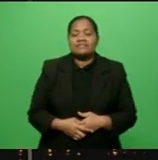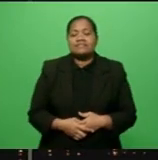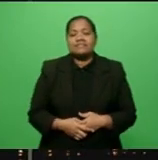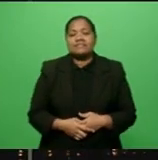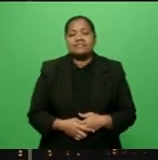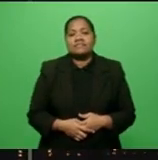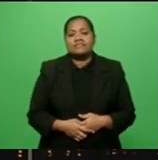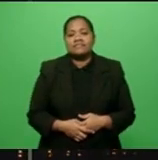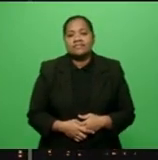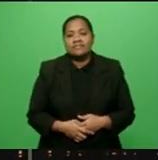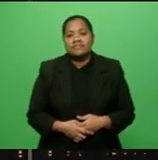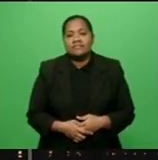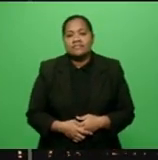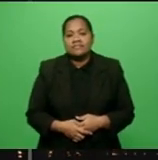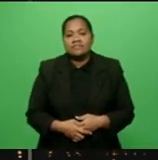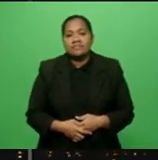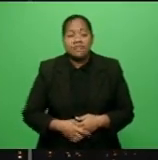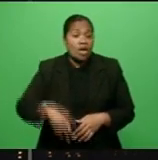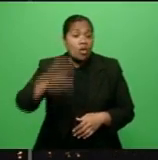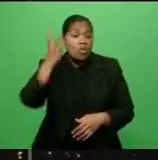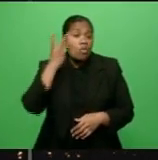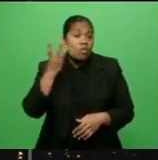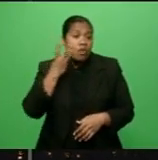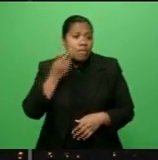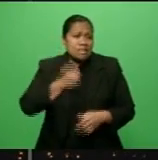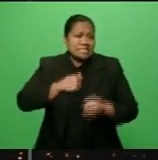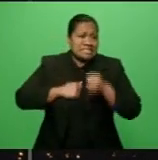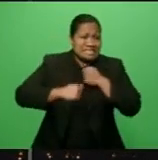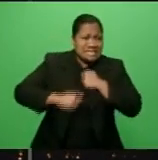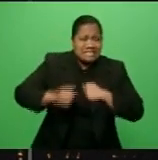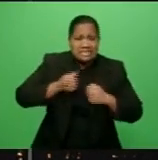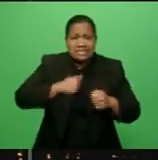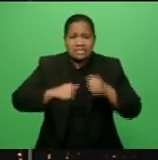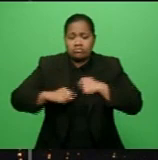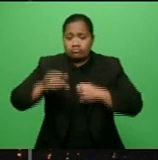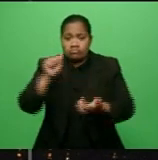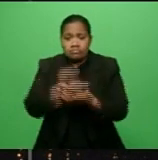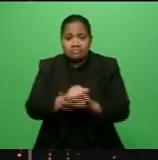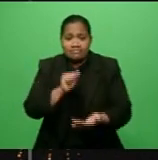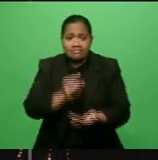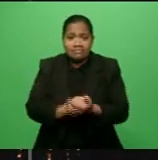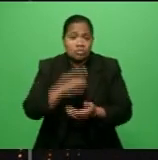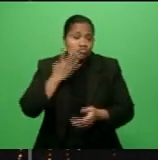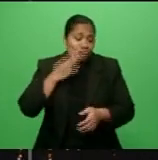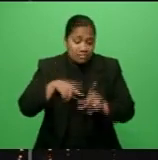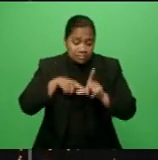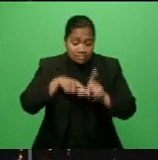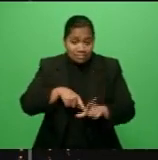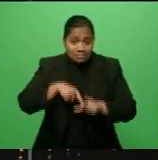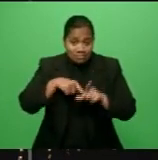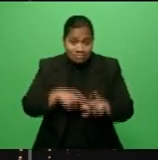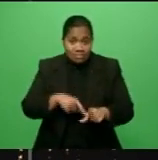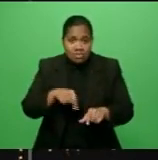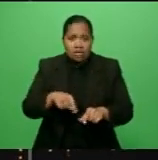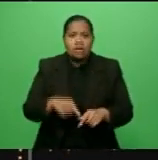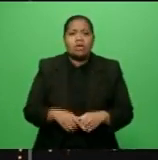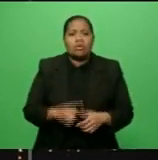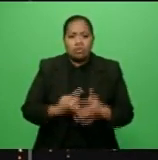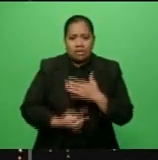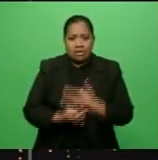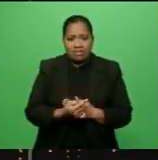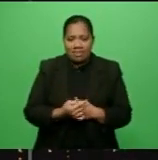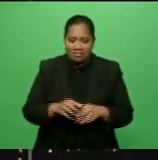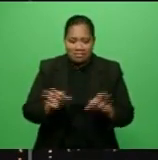News. A woman who has suffered multiple tragedies from when she was a young child has not let it define who she